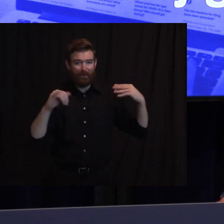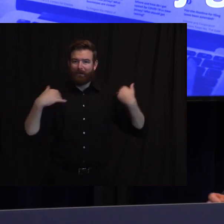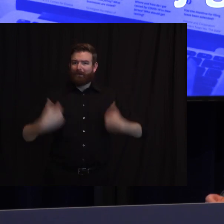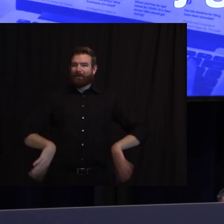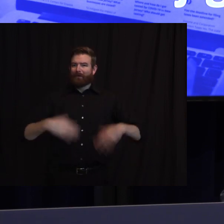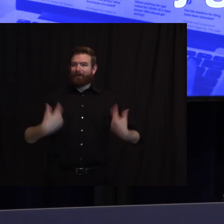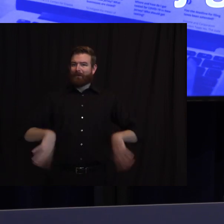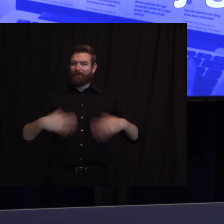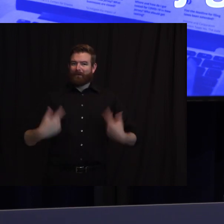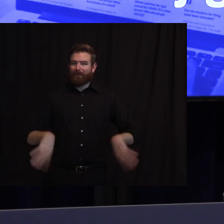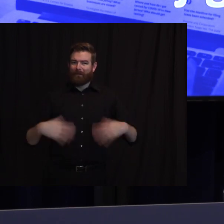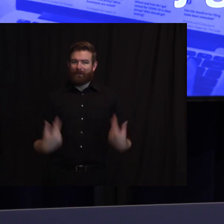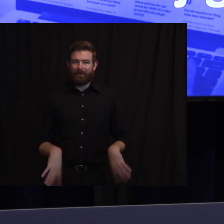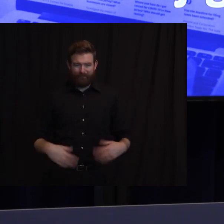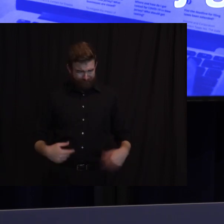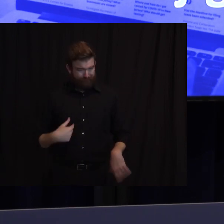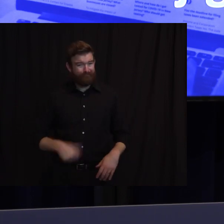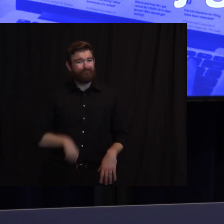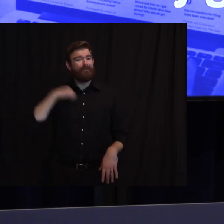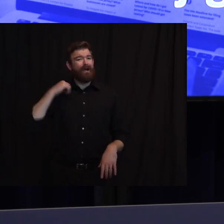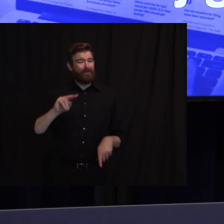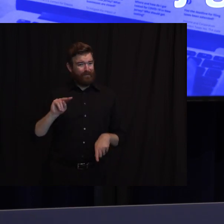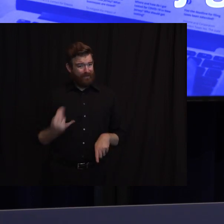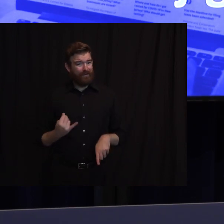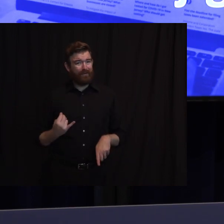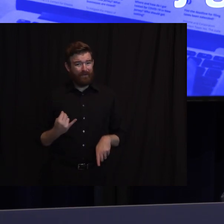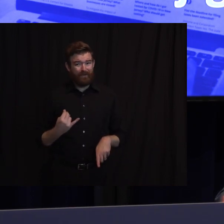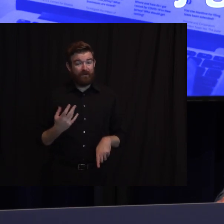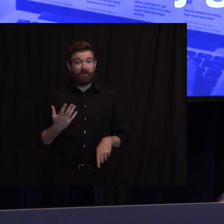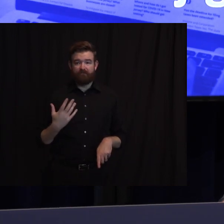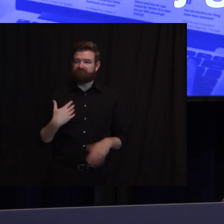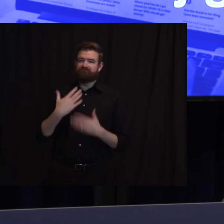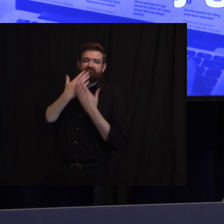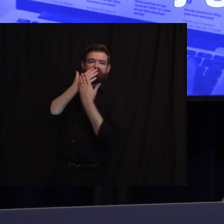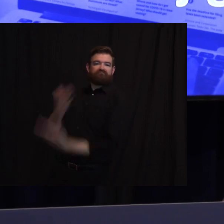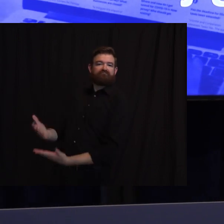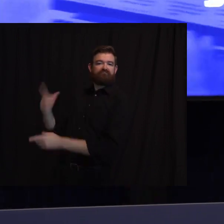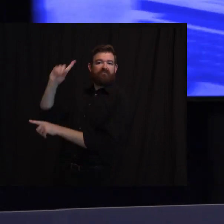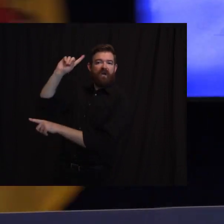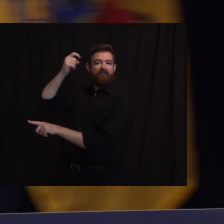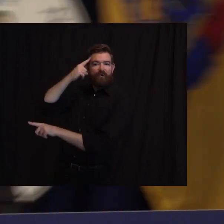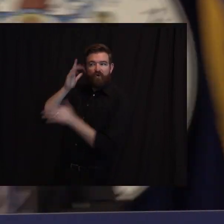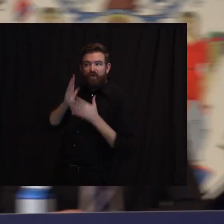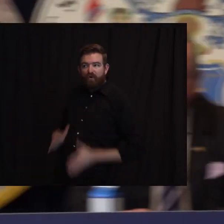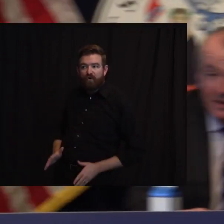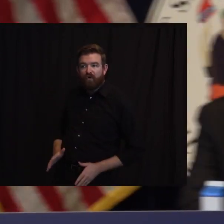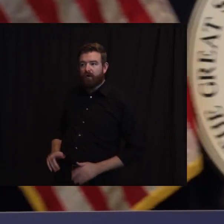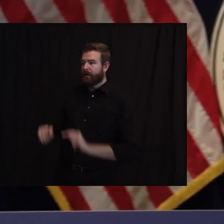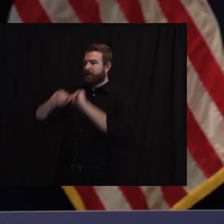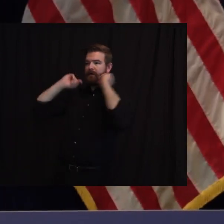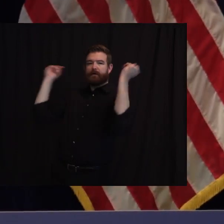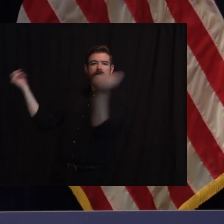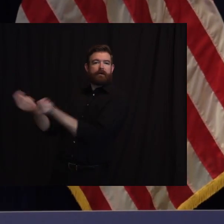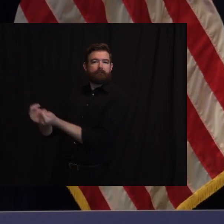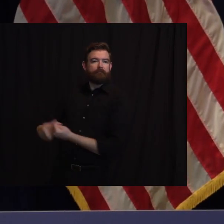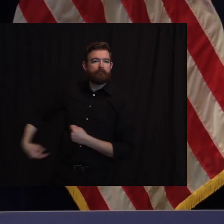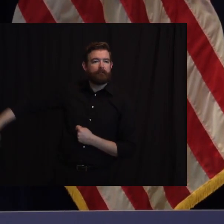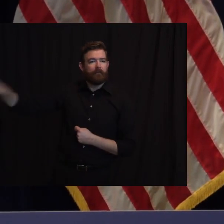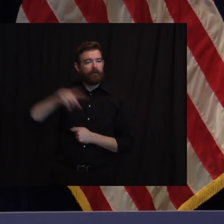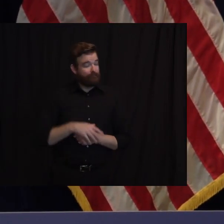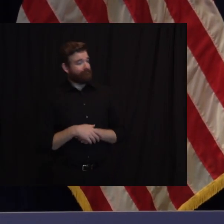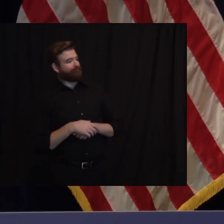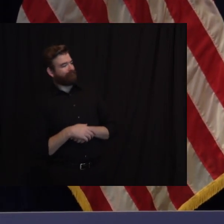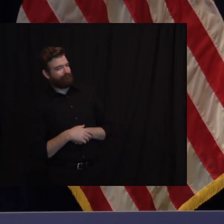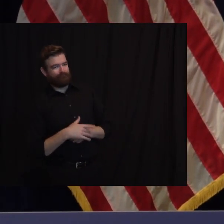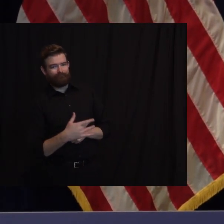that you, Governor, have put together, and that I'm humbled to be a part of. Thank you. Amen. And we're humbled I'm humbled to have